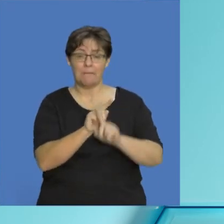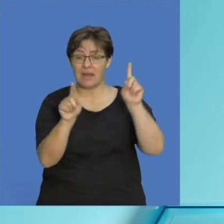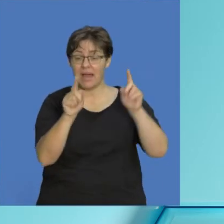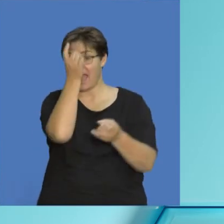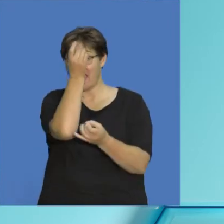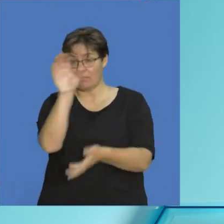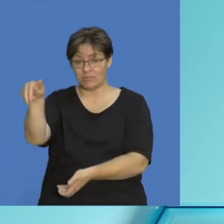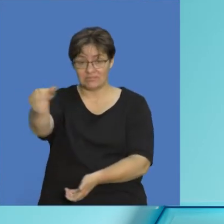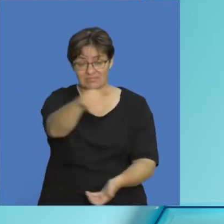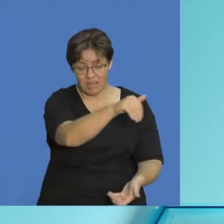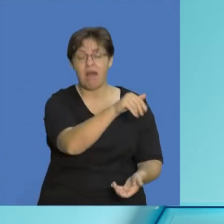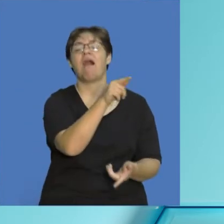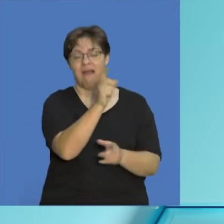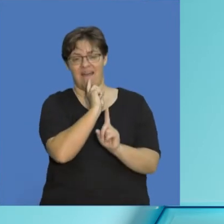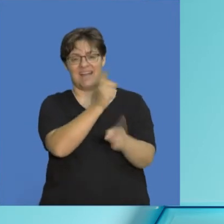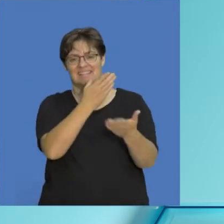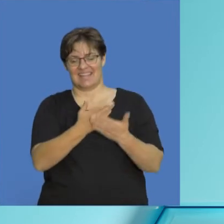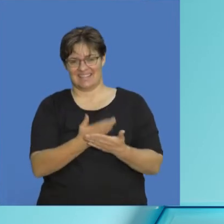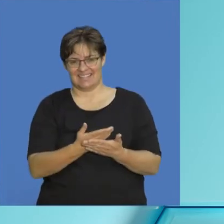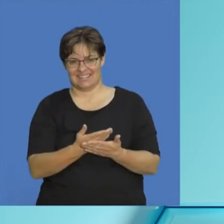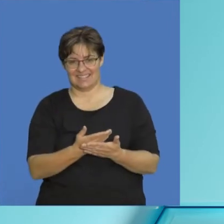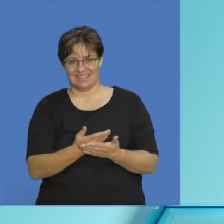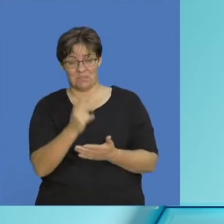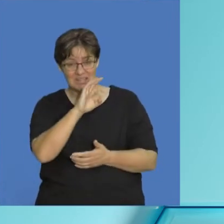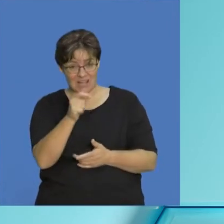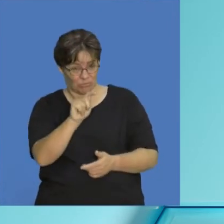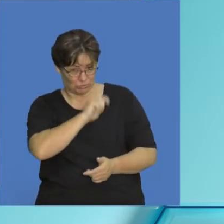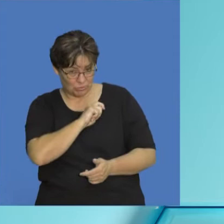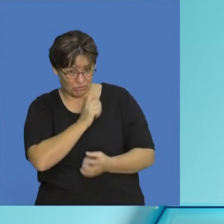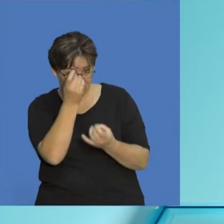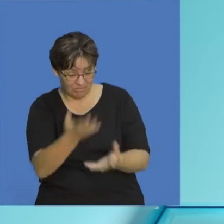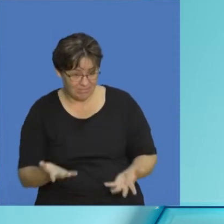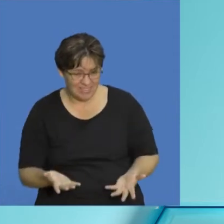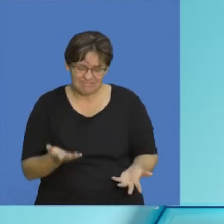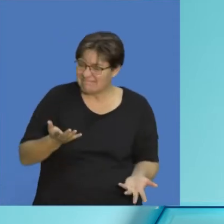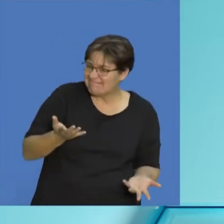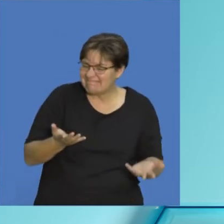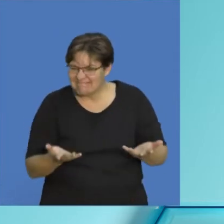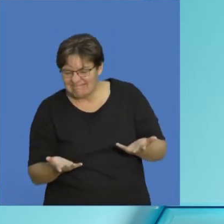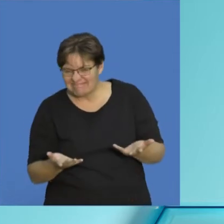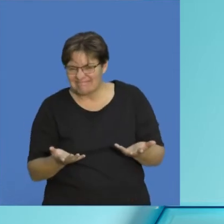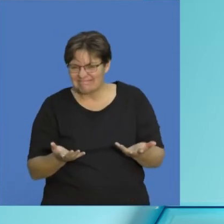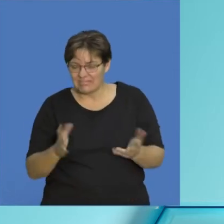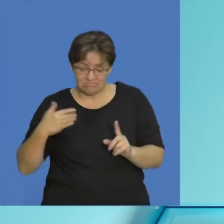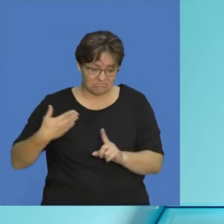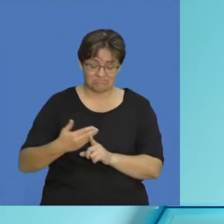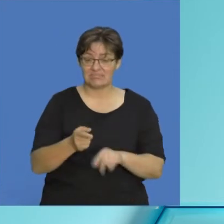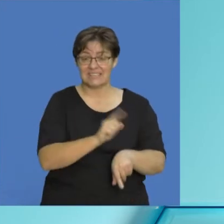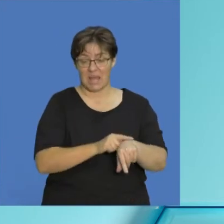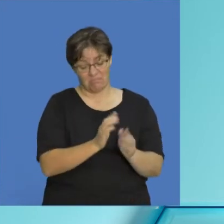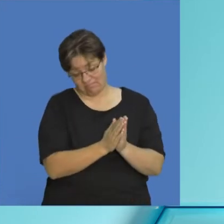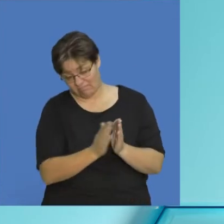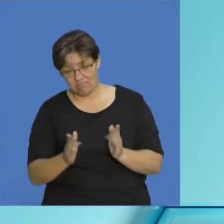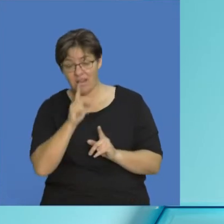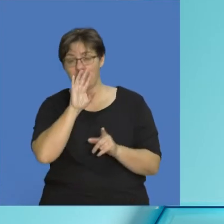with data, you can answer the question, but does data really tell the truth? Not all the time. I mean,